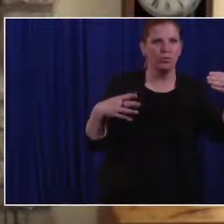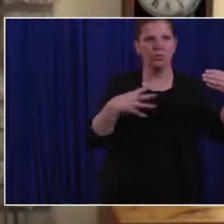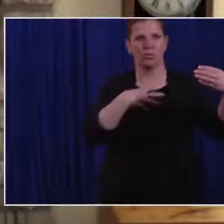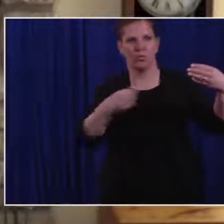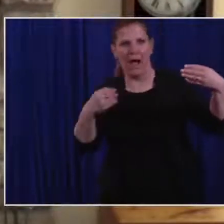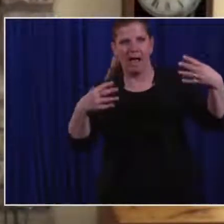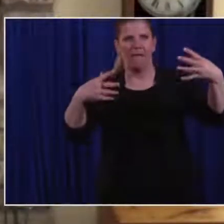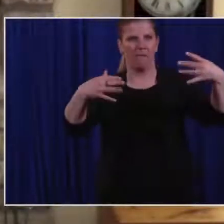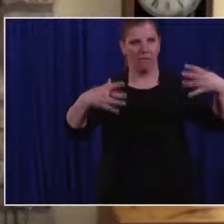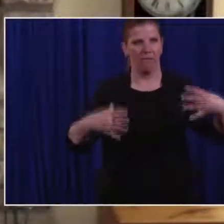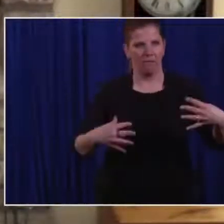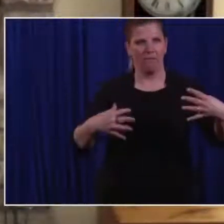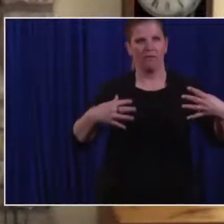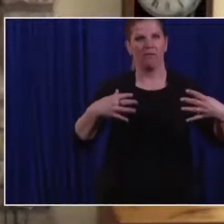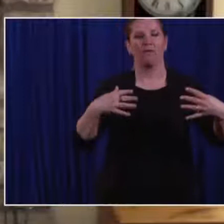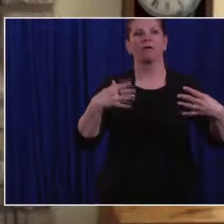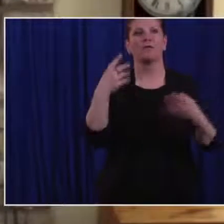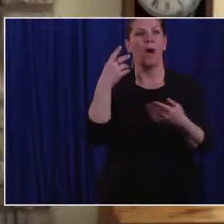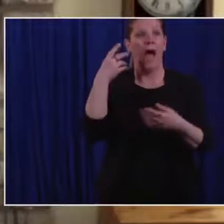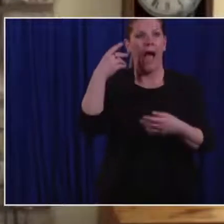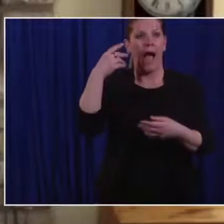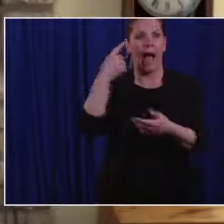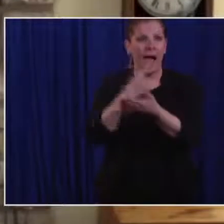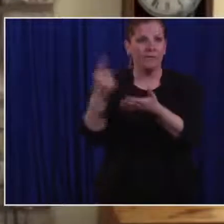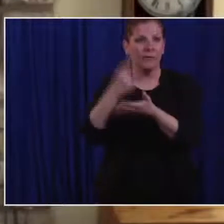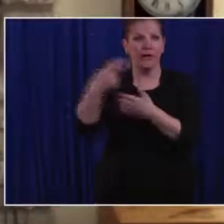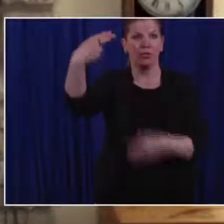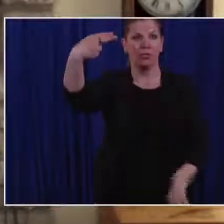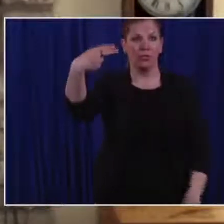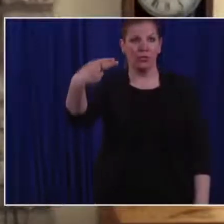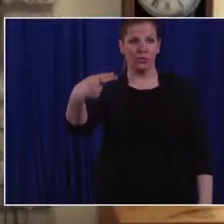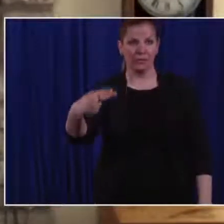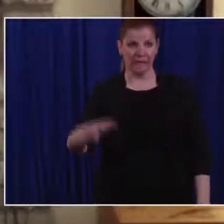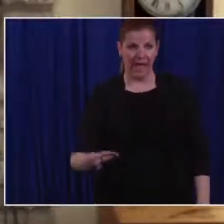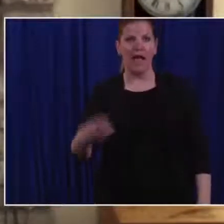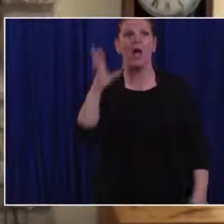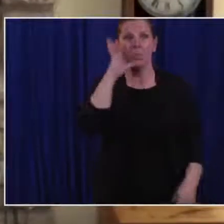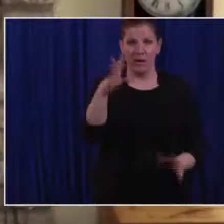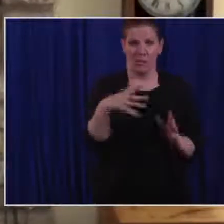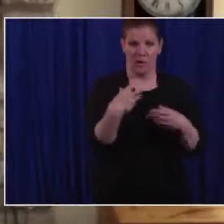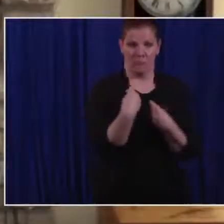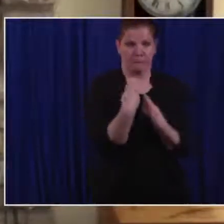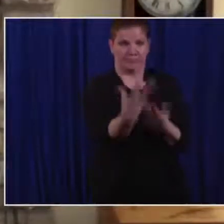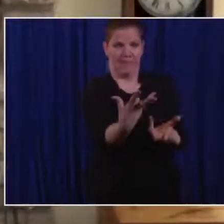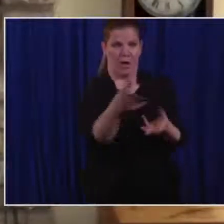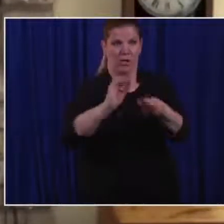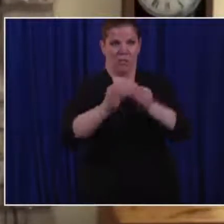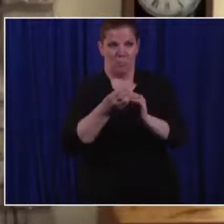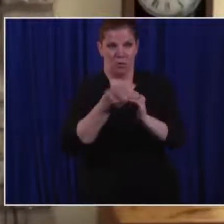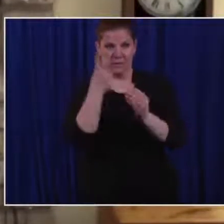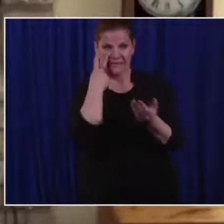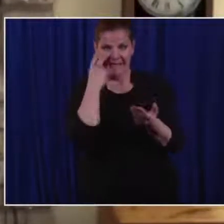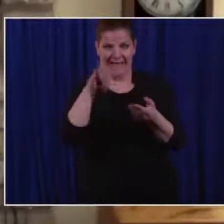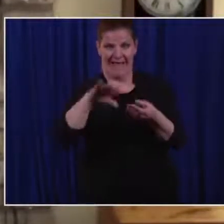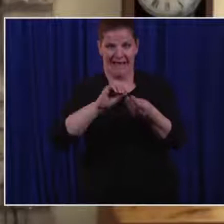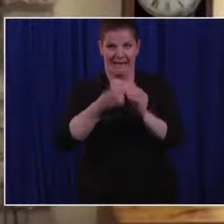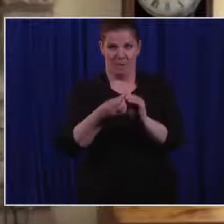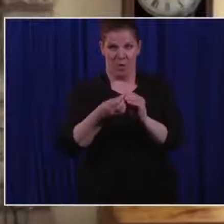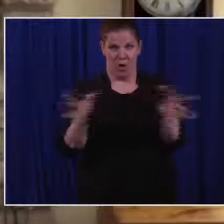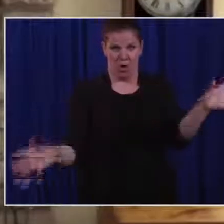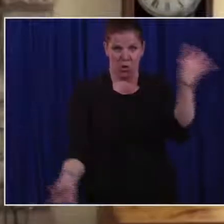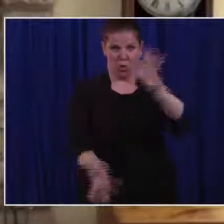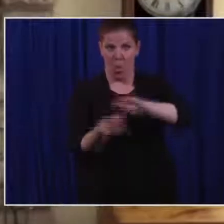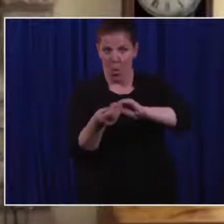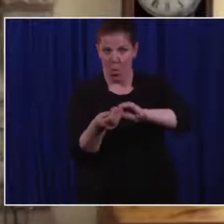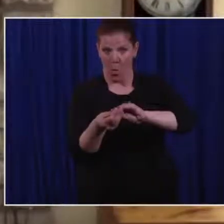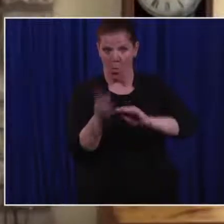a state number, and we can see what that state number is doing, and we hope it continues to go down. But this is